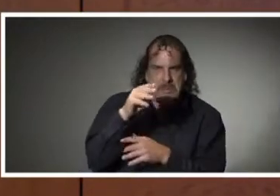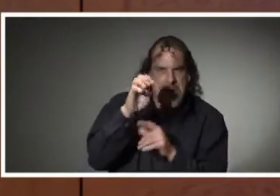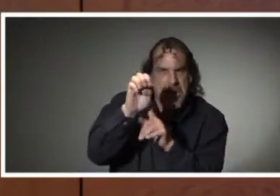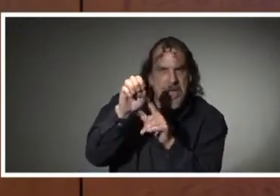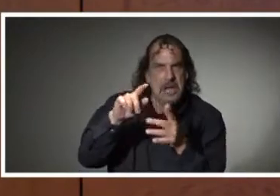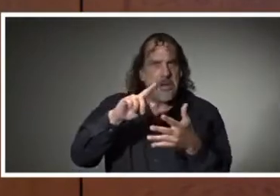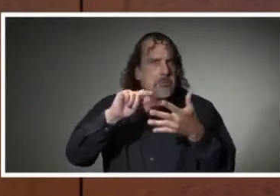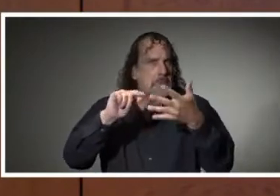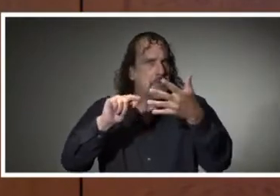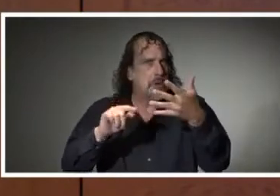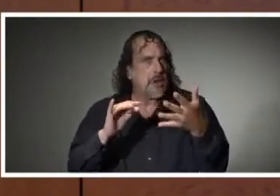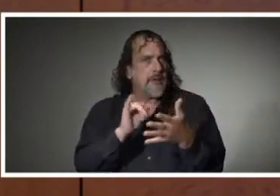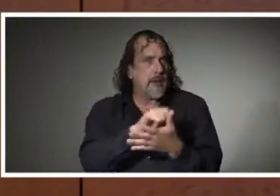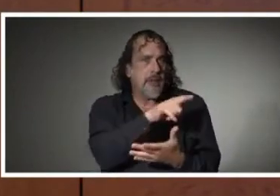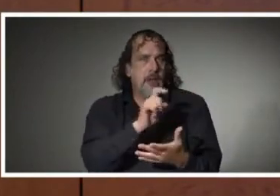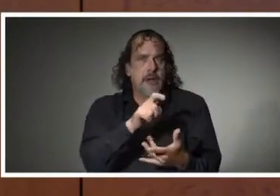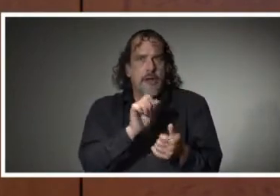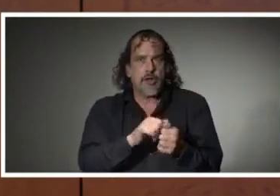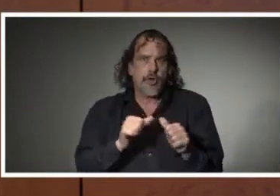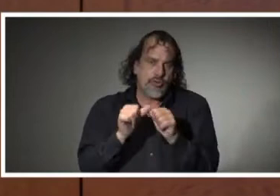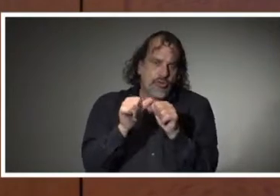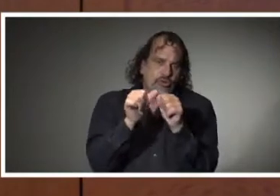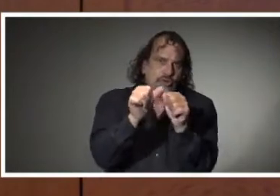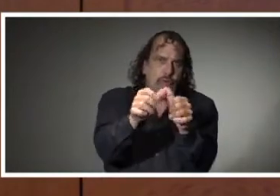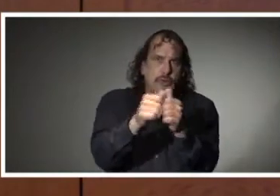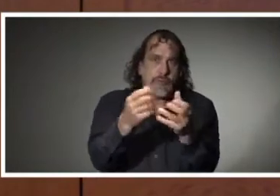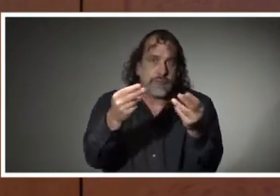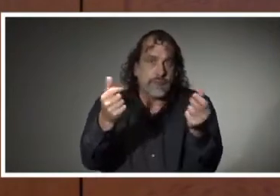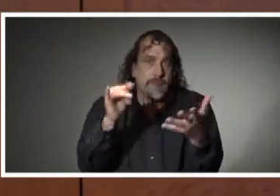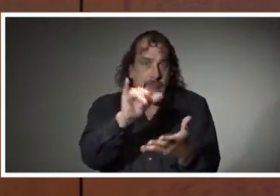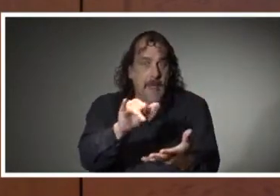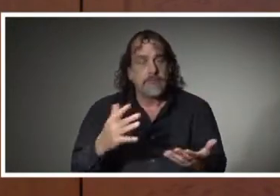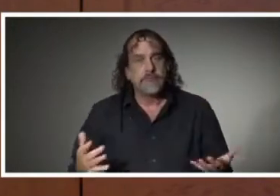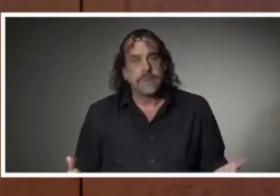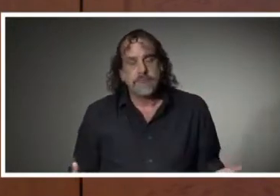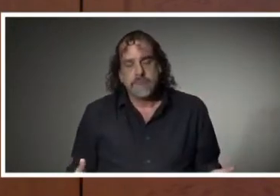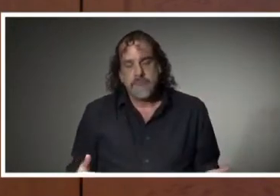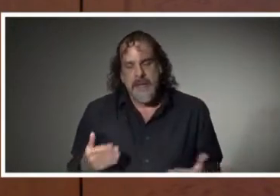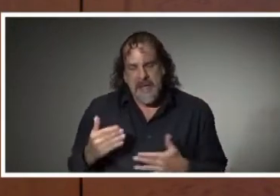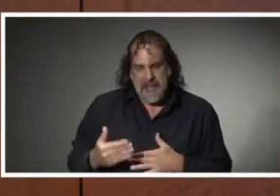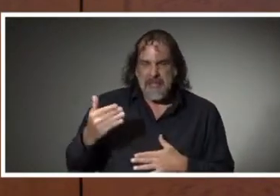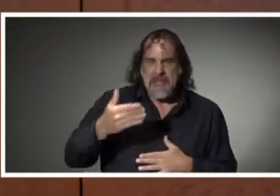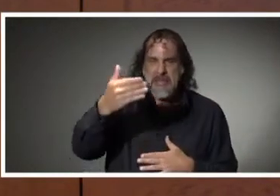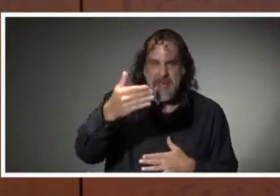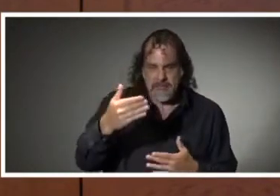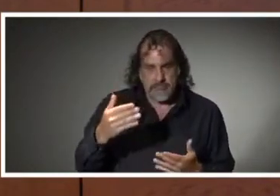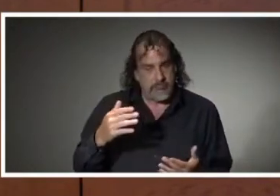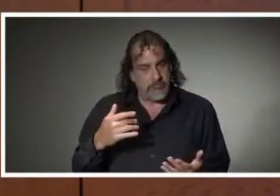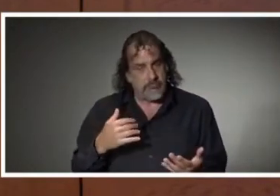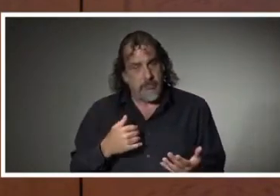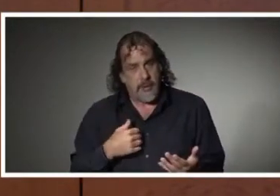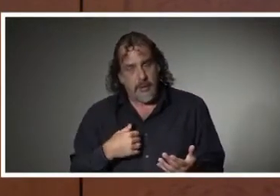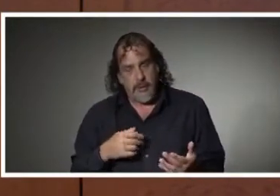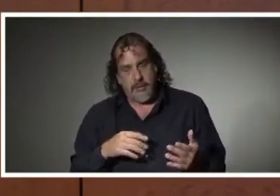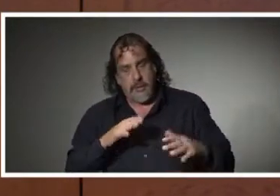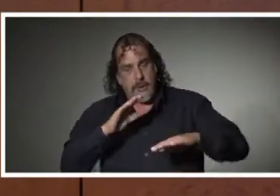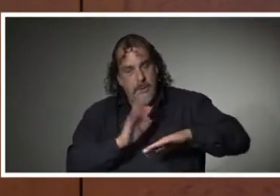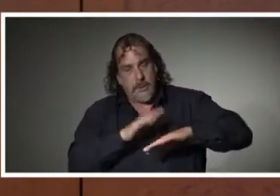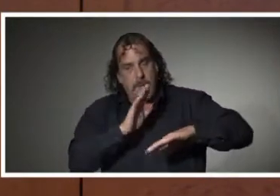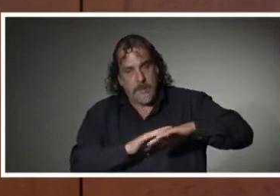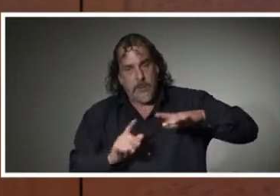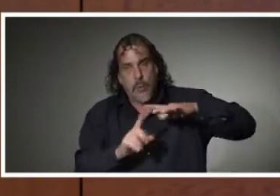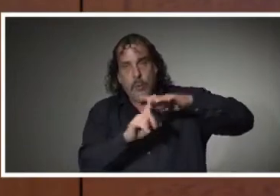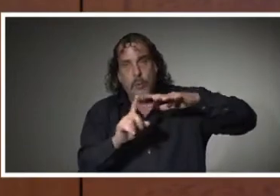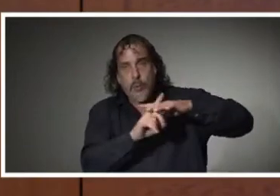requirements those hospitals need to be able to continue to do that. Over the next couple of days, I do want to, I'm constantly getting alerts today